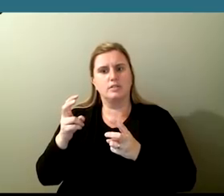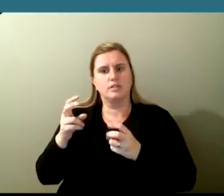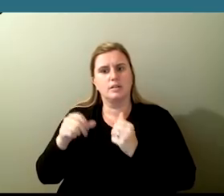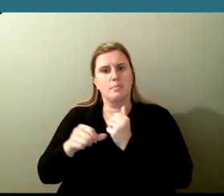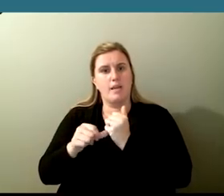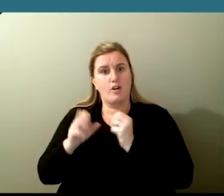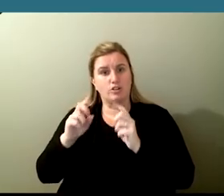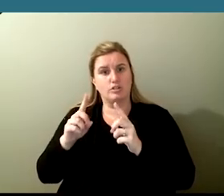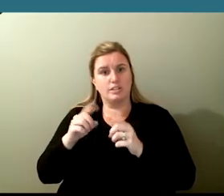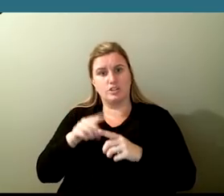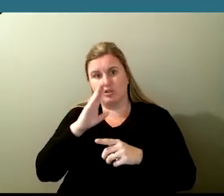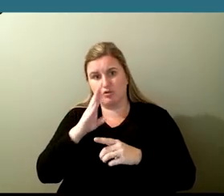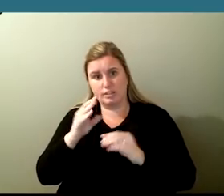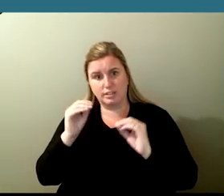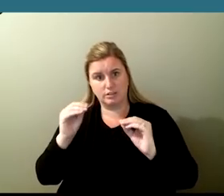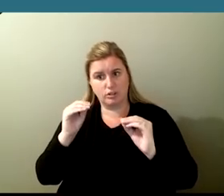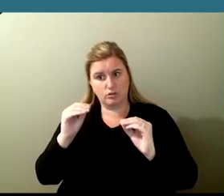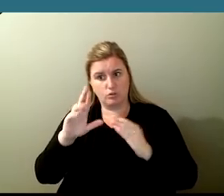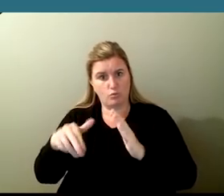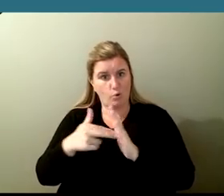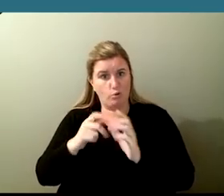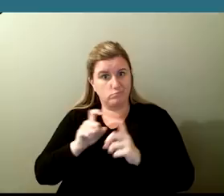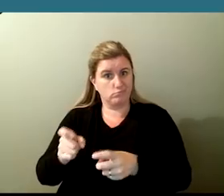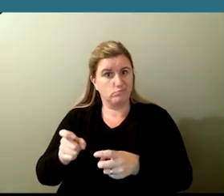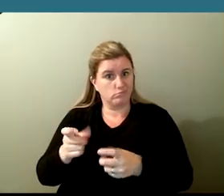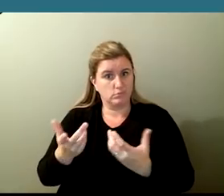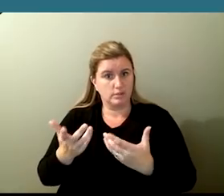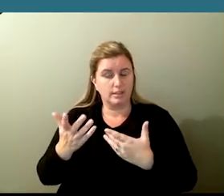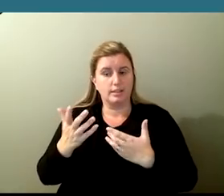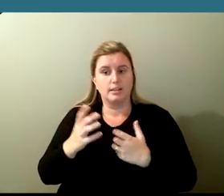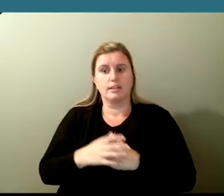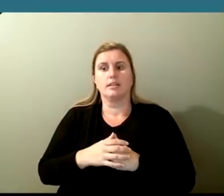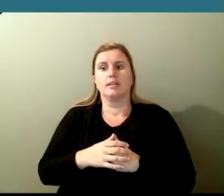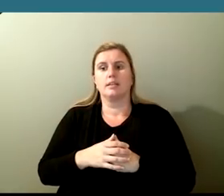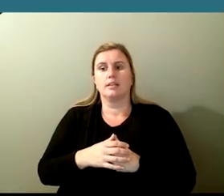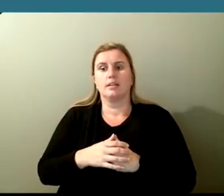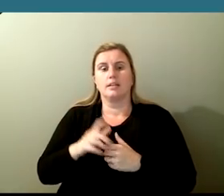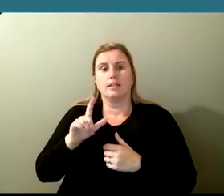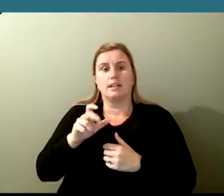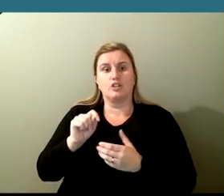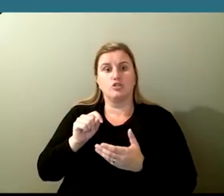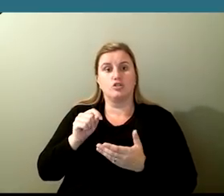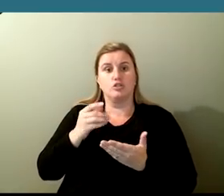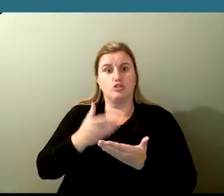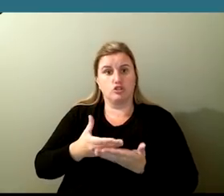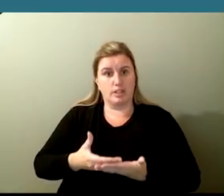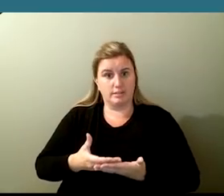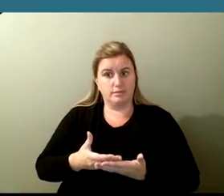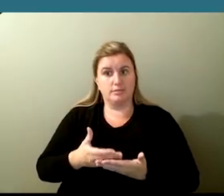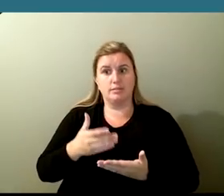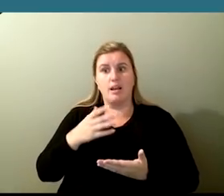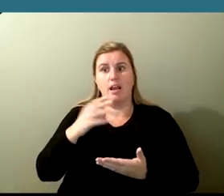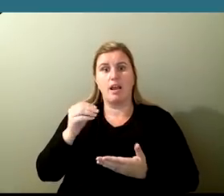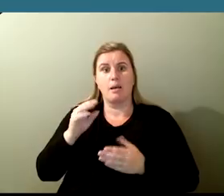paraeducators in a direct instructional role, given that the literature has suggested that